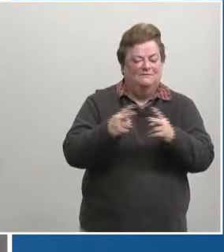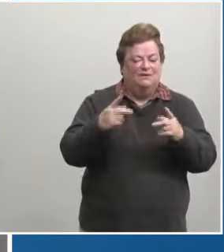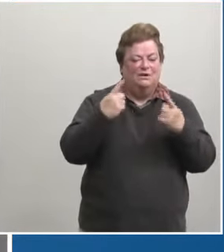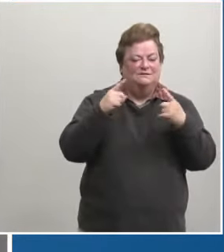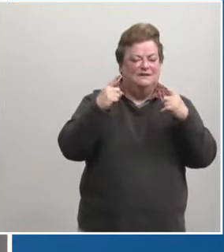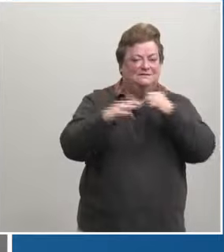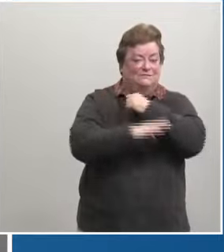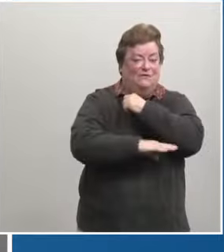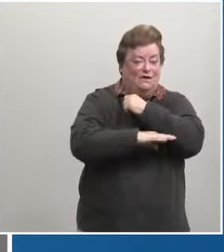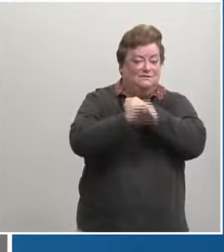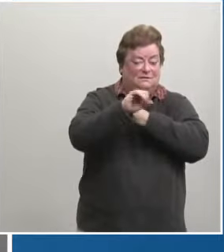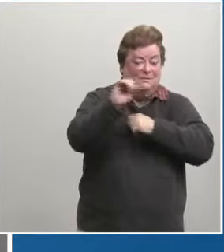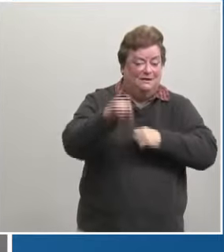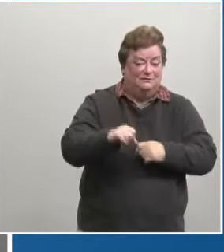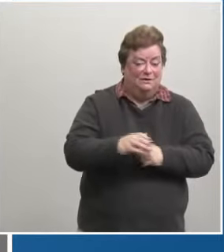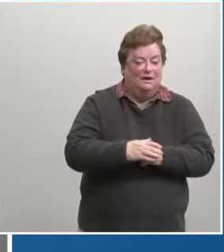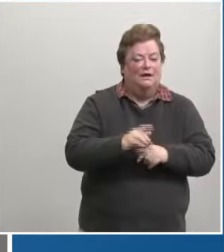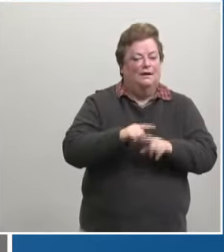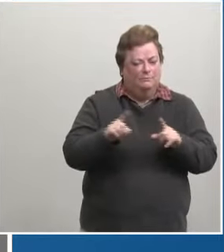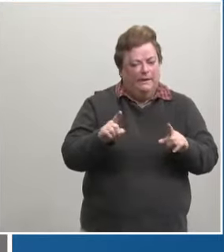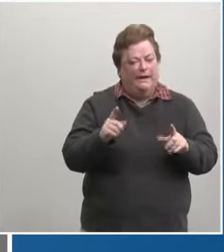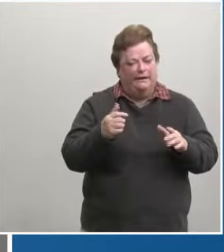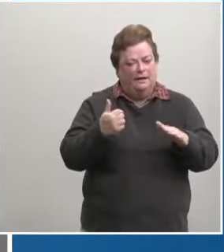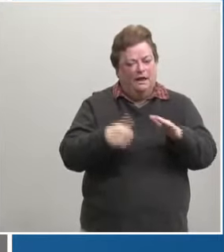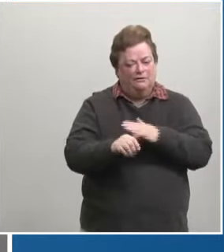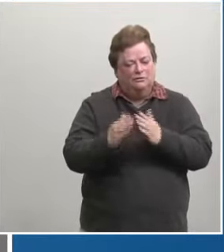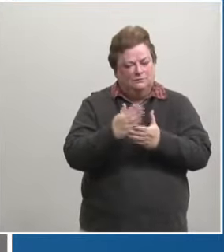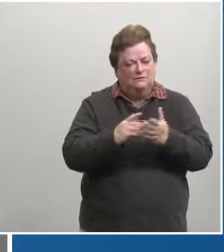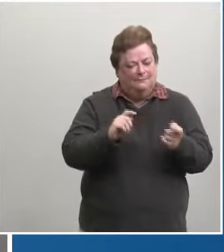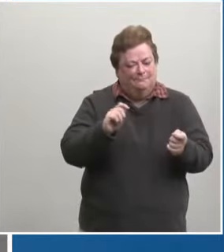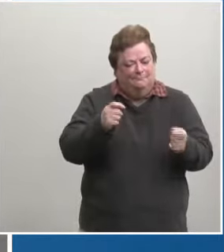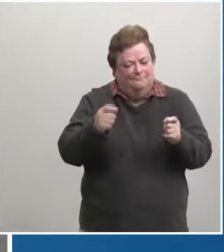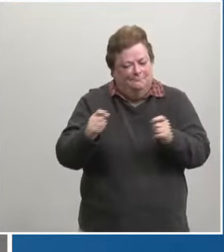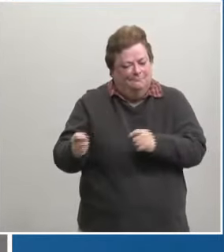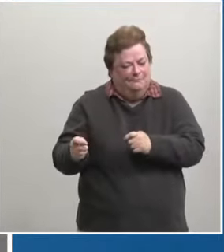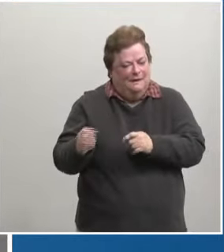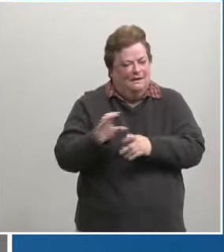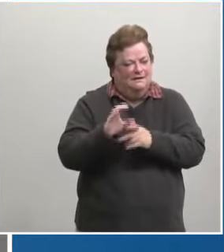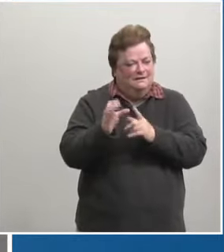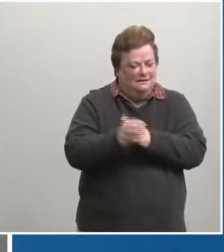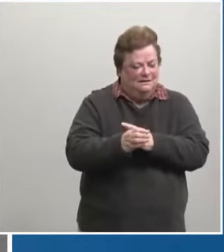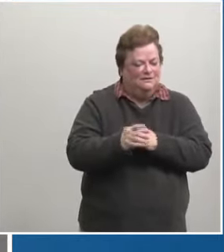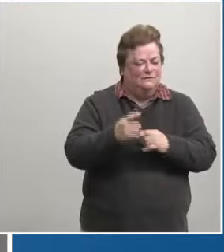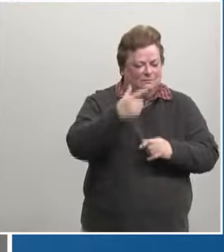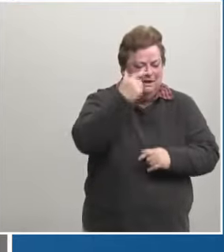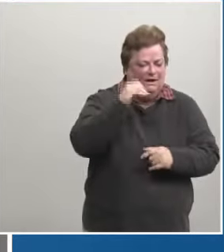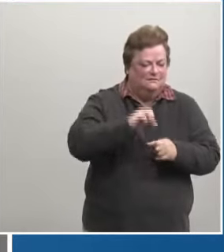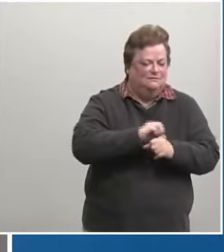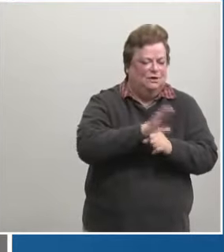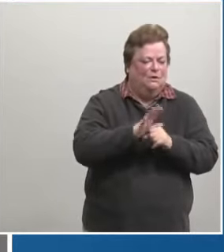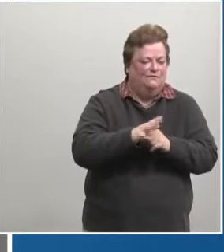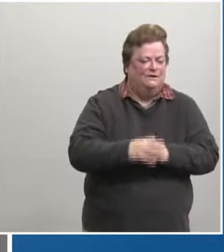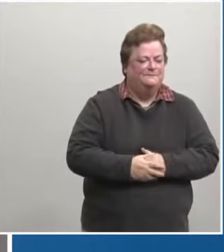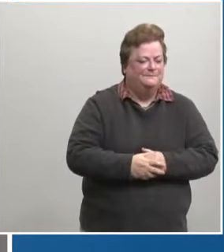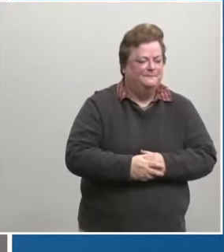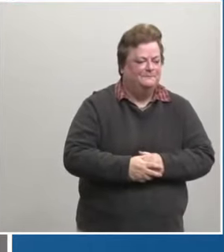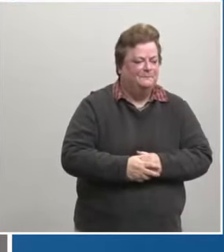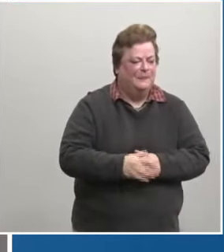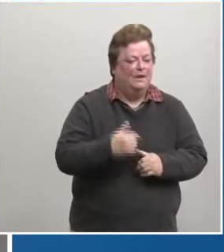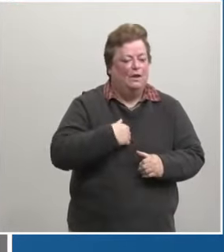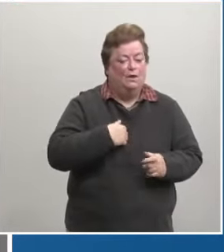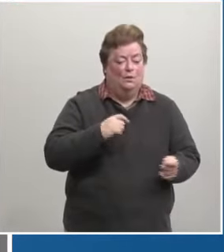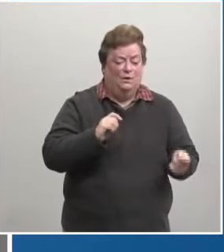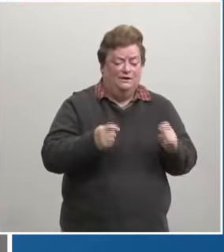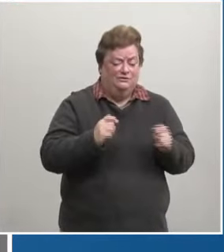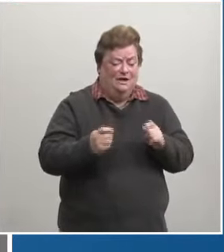semester, albeit under obviously modified conditions in a global pandemic. We adjusted our